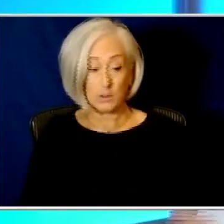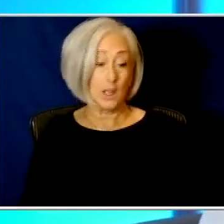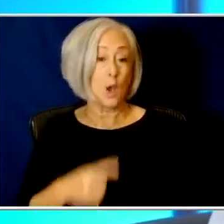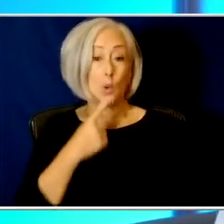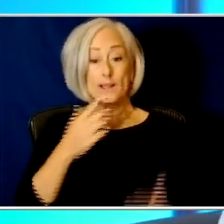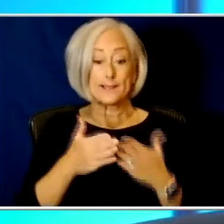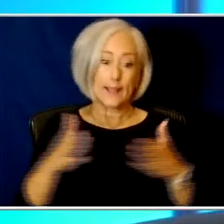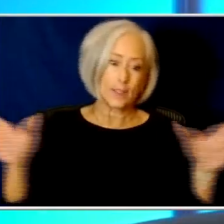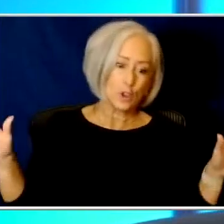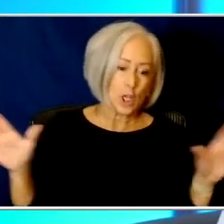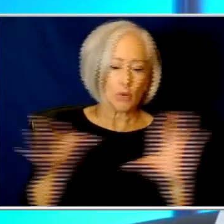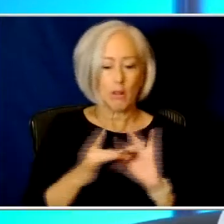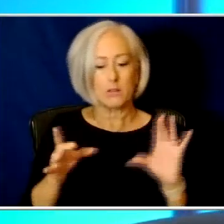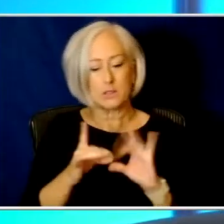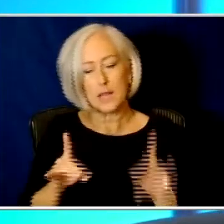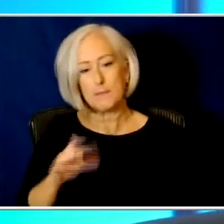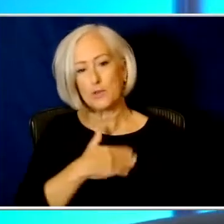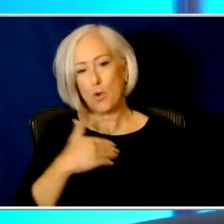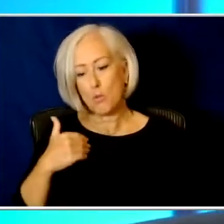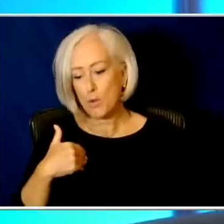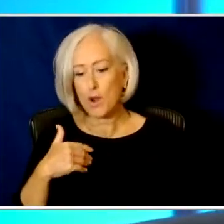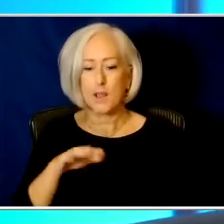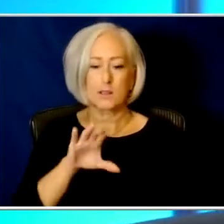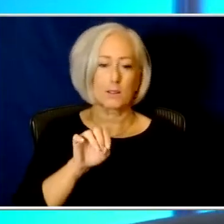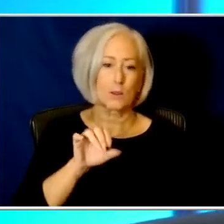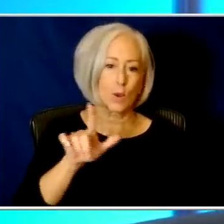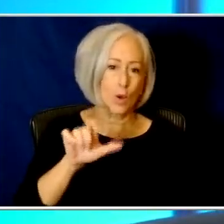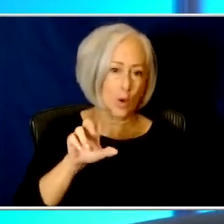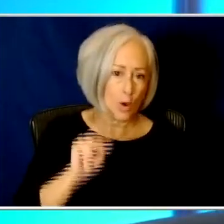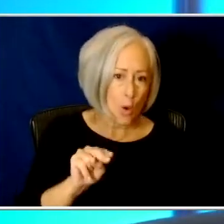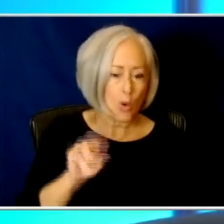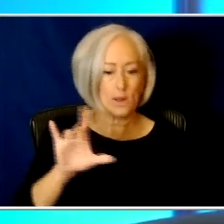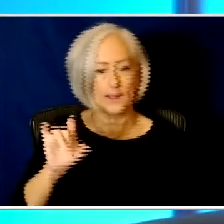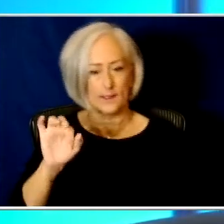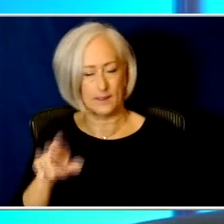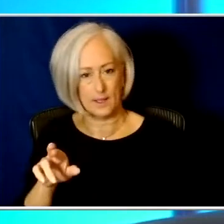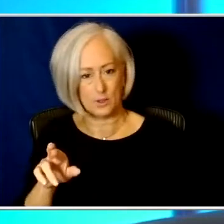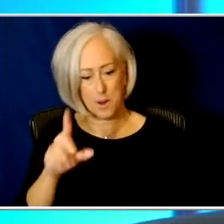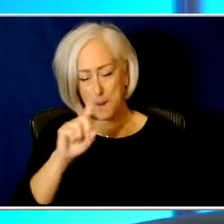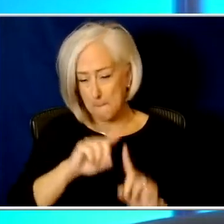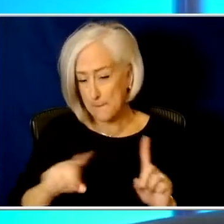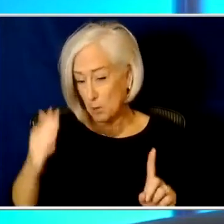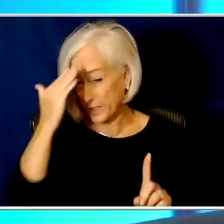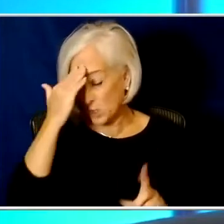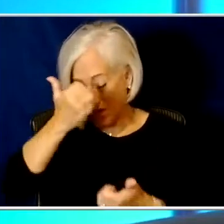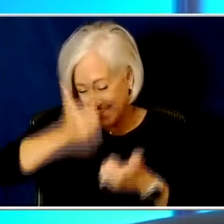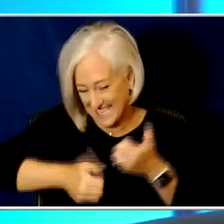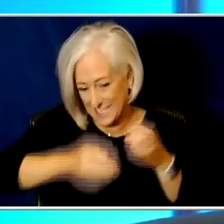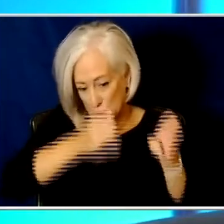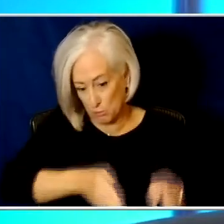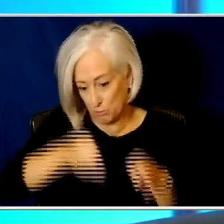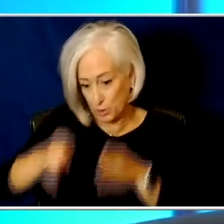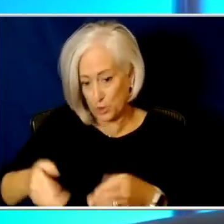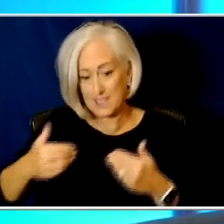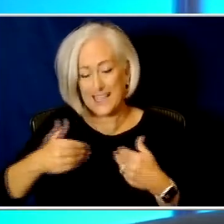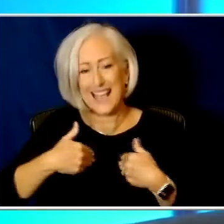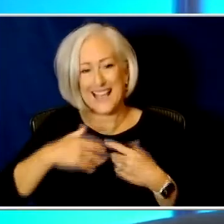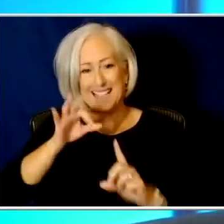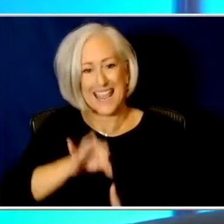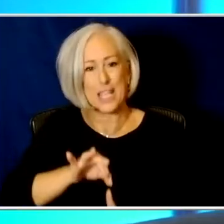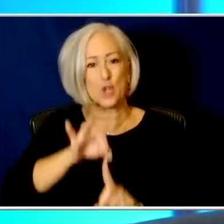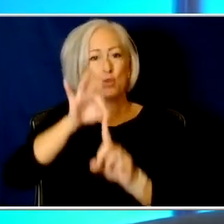at the proteins that are being coded by these genes tell us a lot about the cancer and the types of treatments that we can come up with.